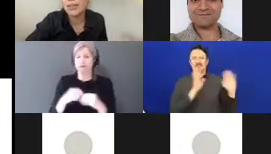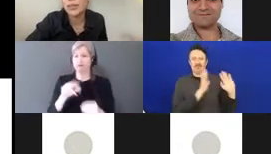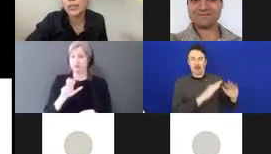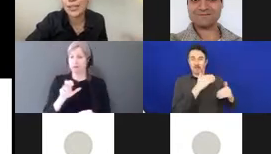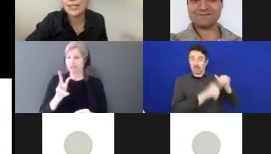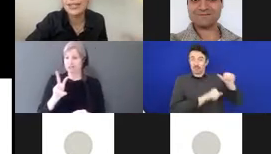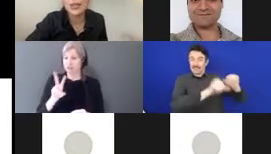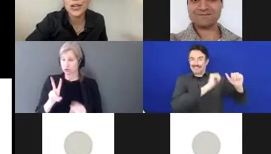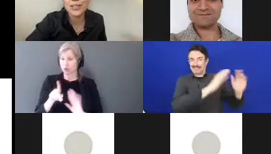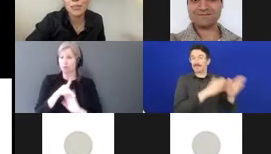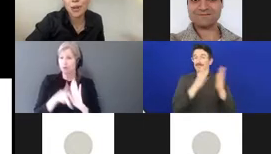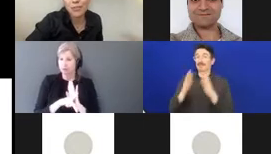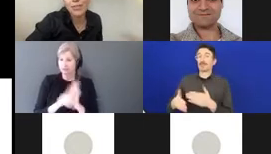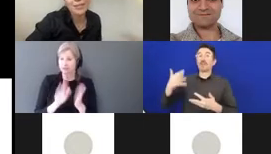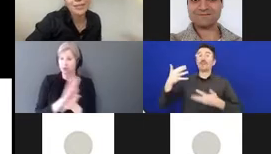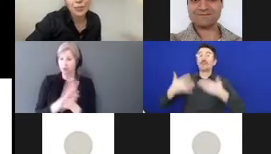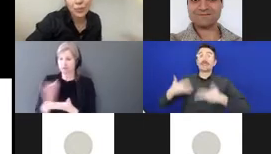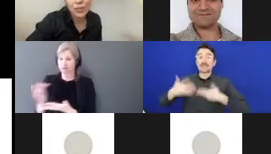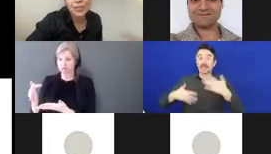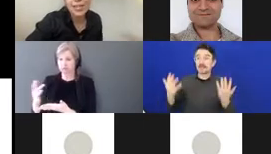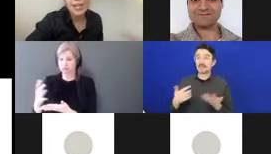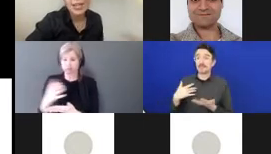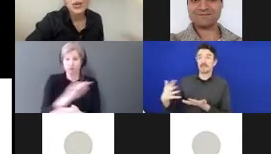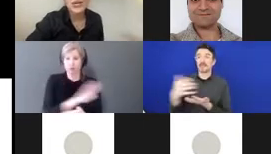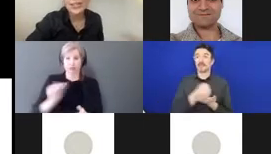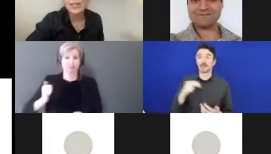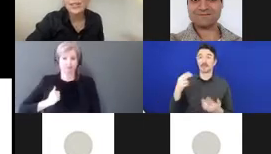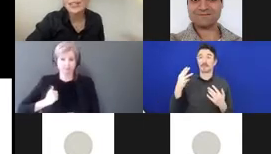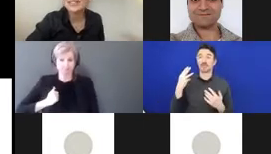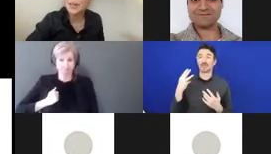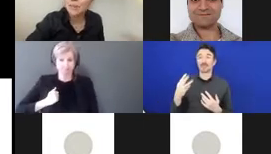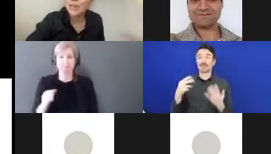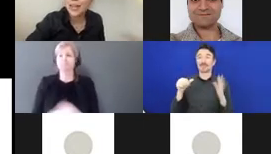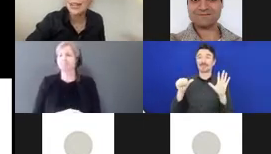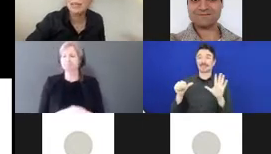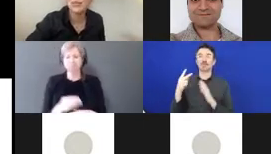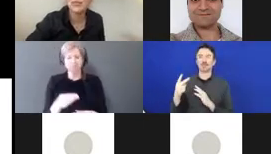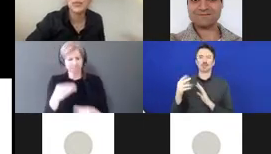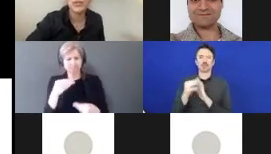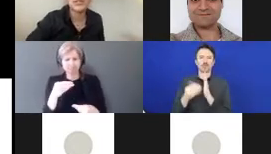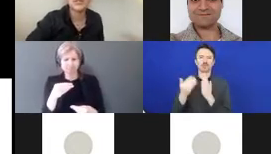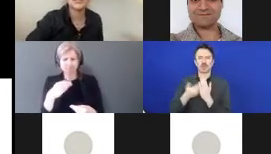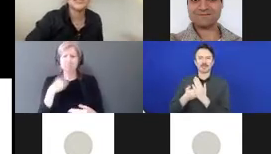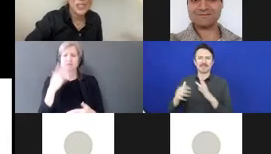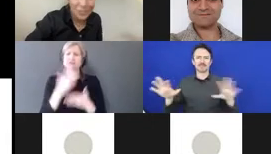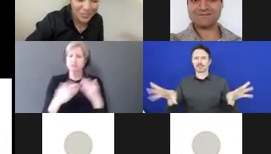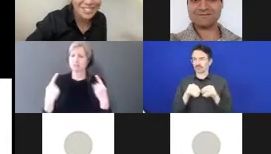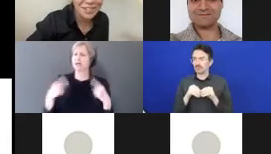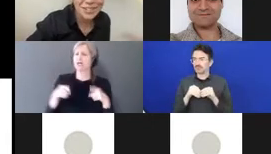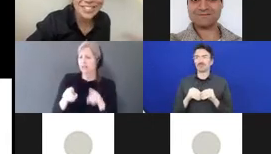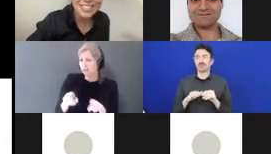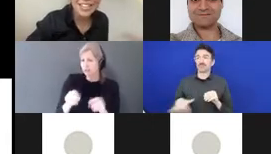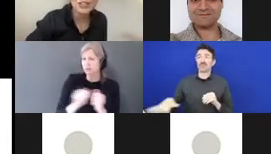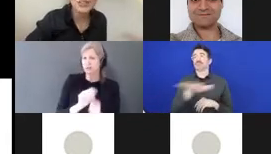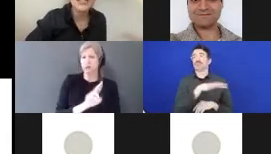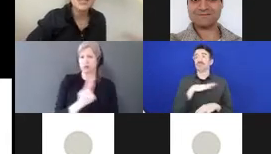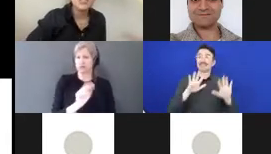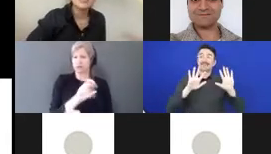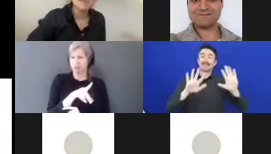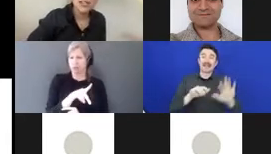documents that were collected across the provinces and territories. We identified some alignment with the UN CRPD